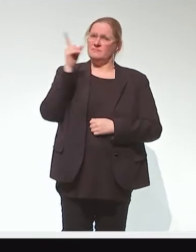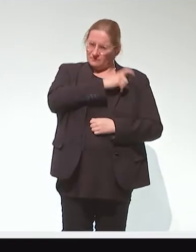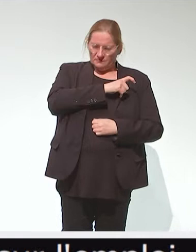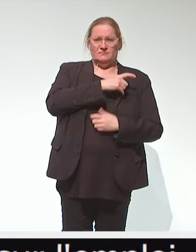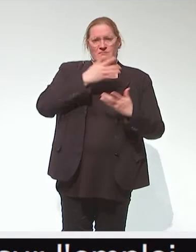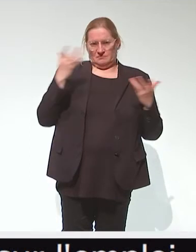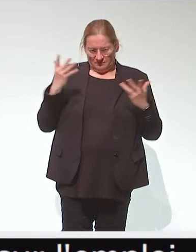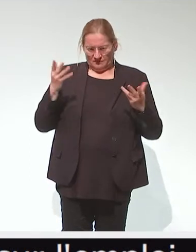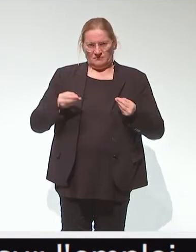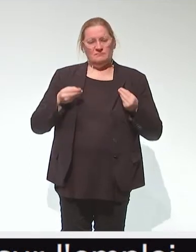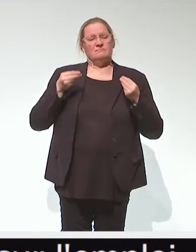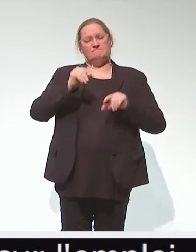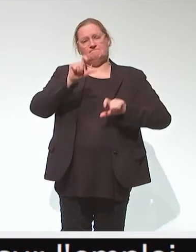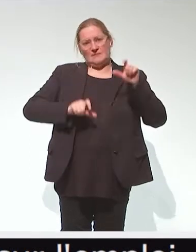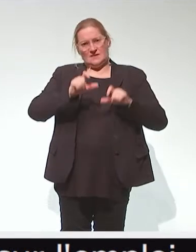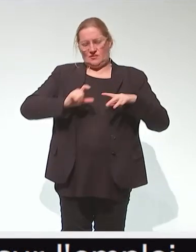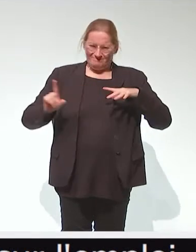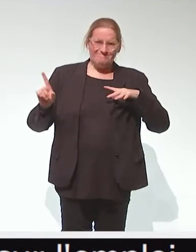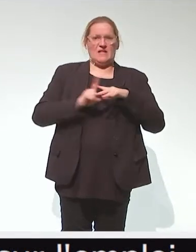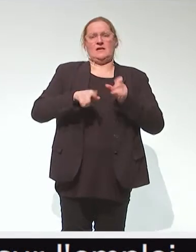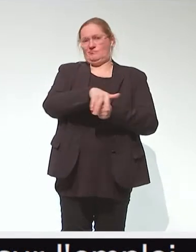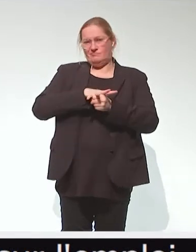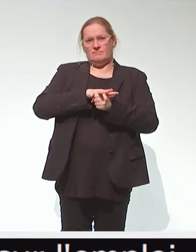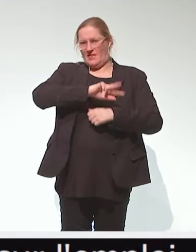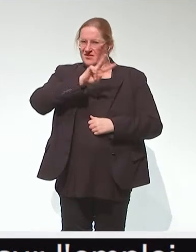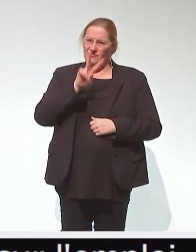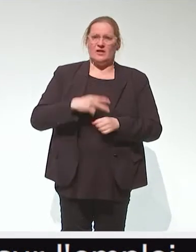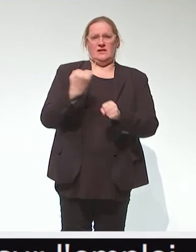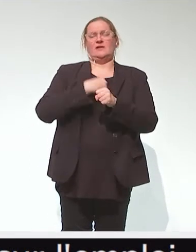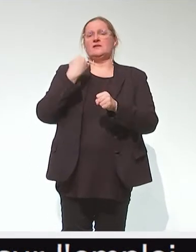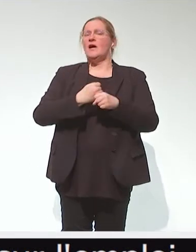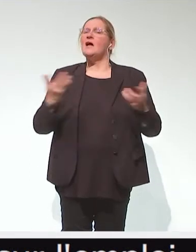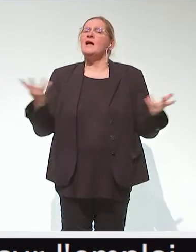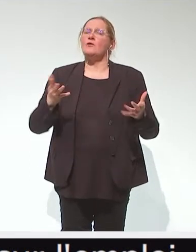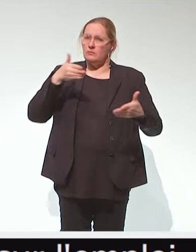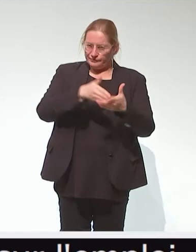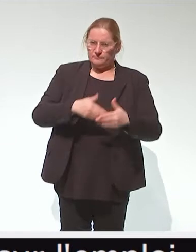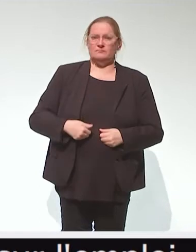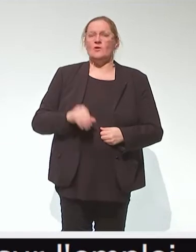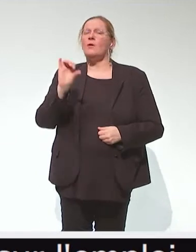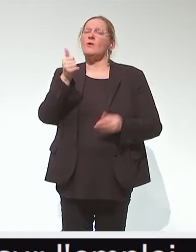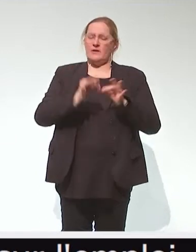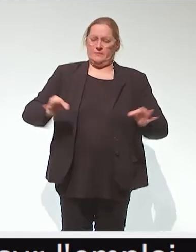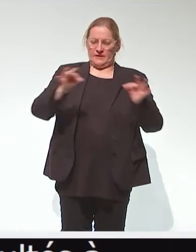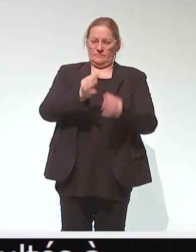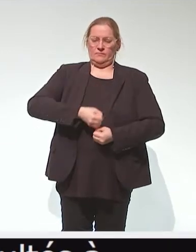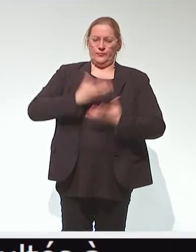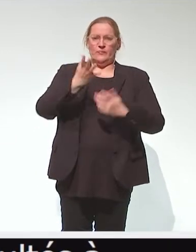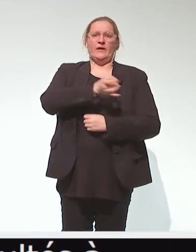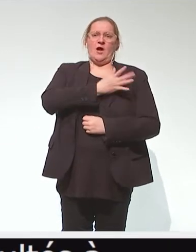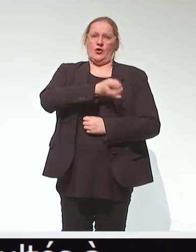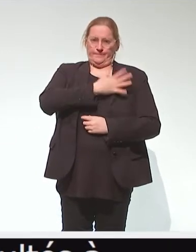main barriers to overcome to reinforce the real integration of people with disability